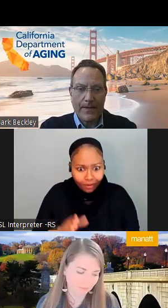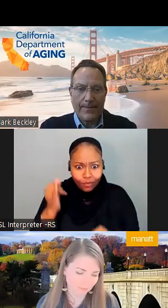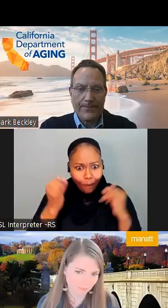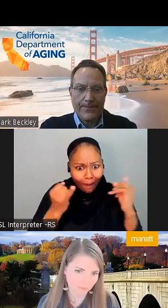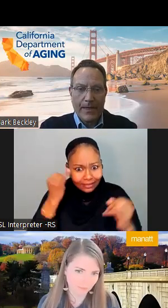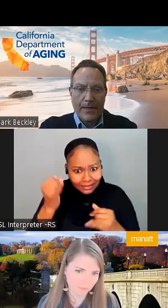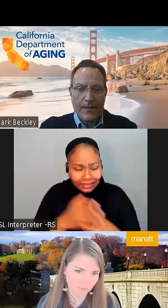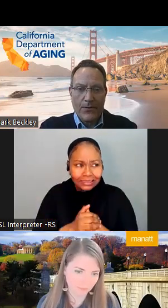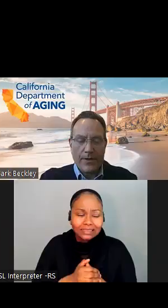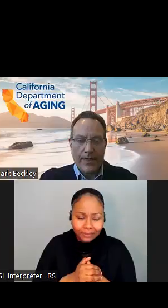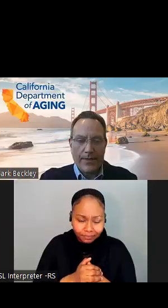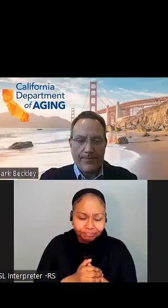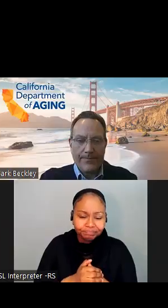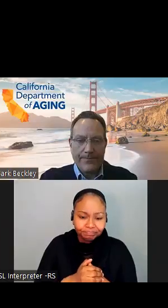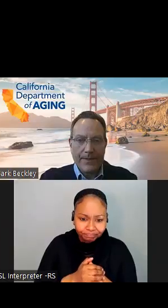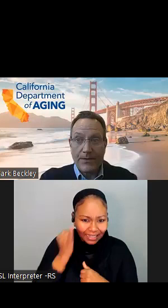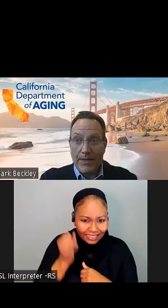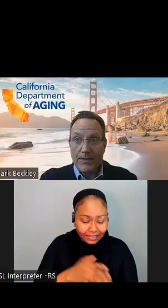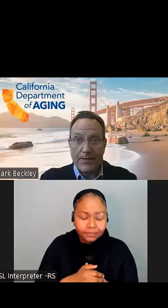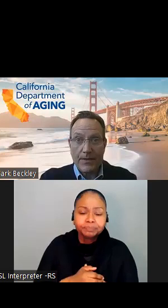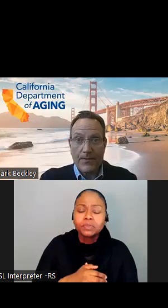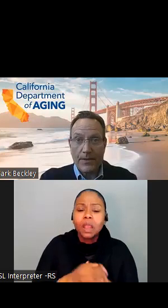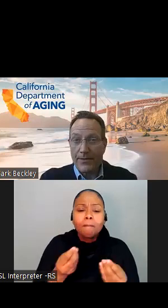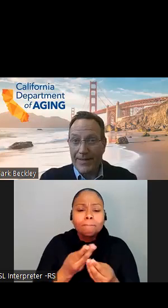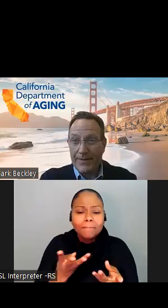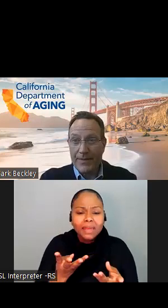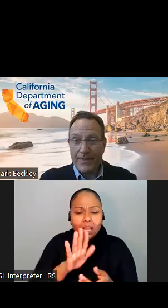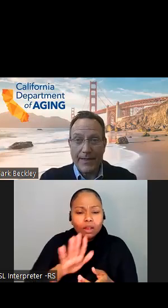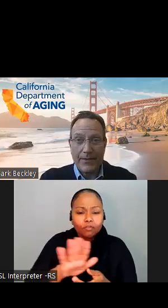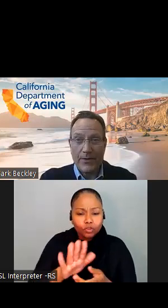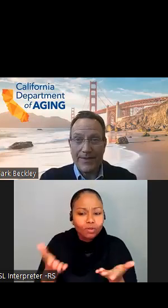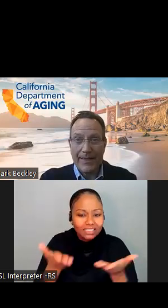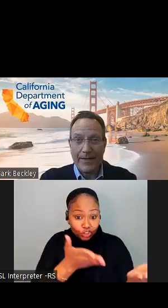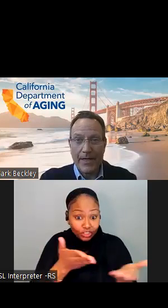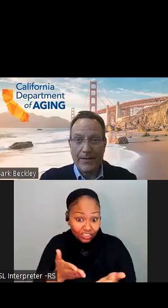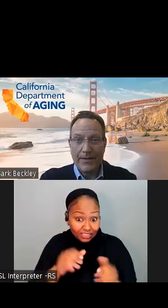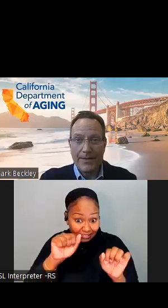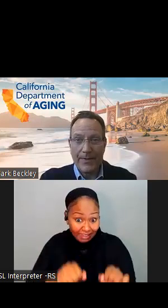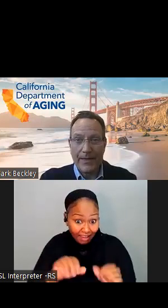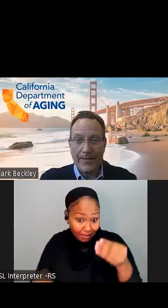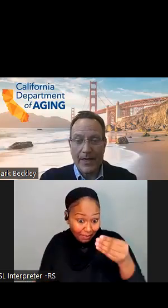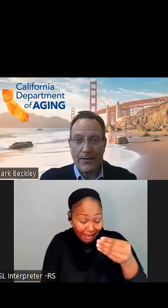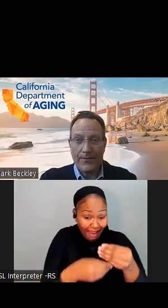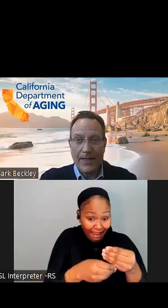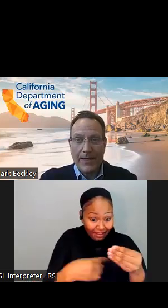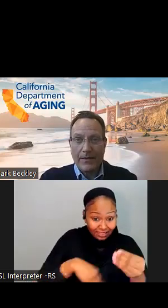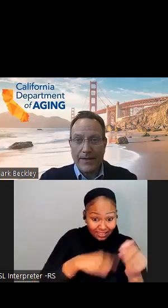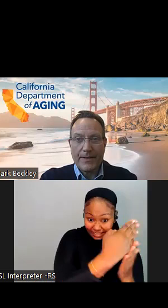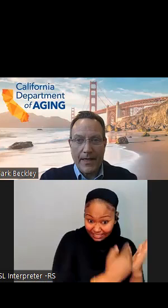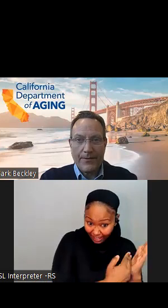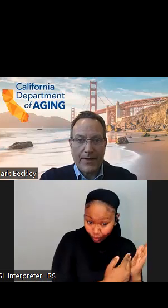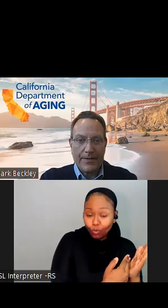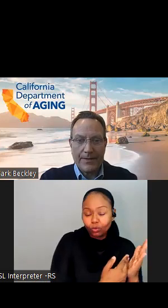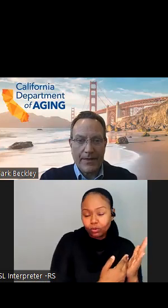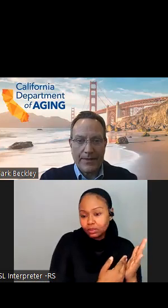of your suggestions could fall under these existing categories. And again, it might just be a matter of